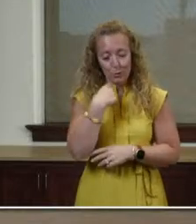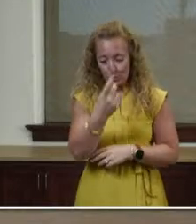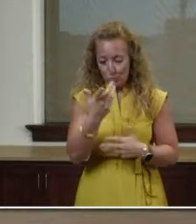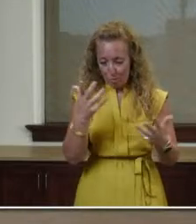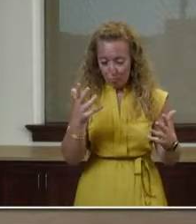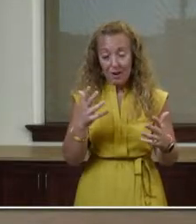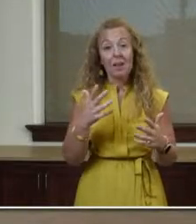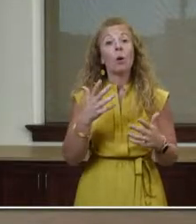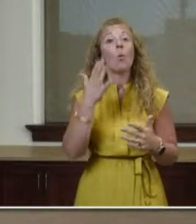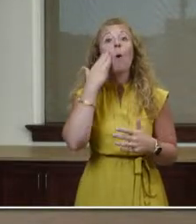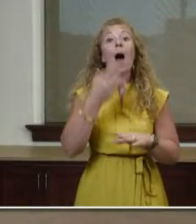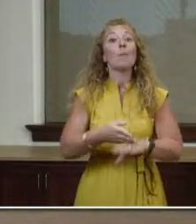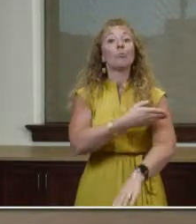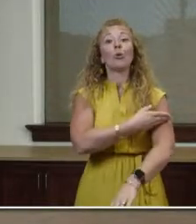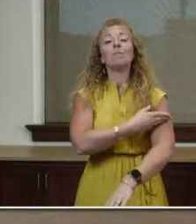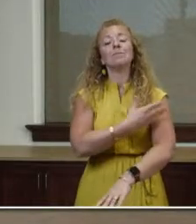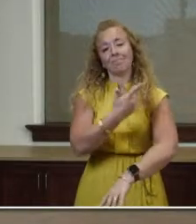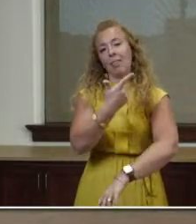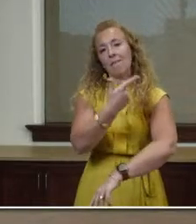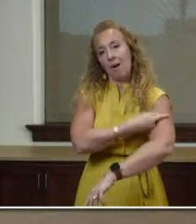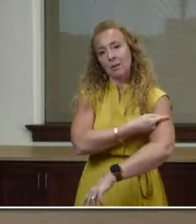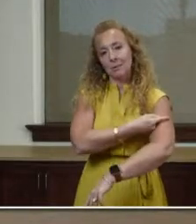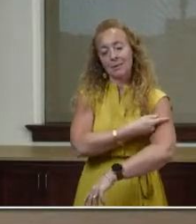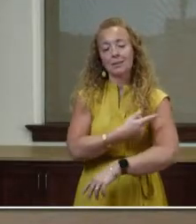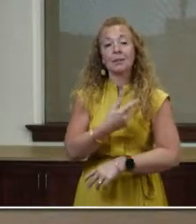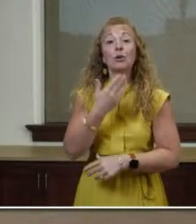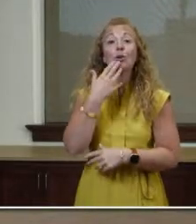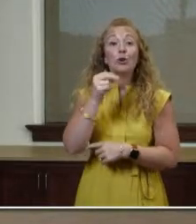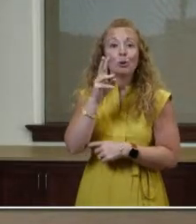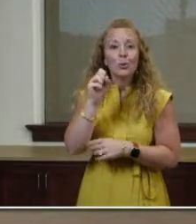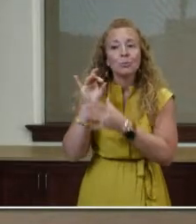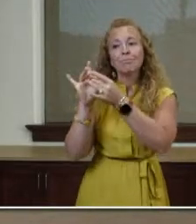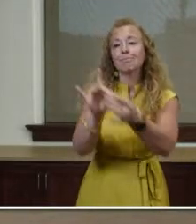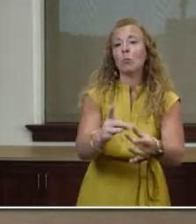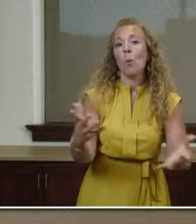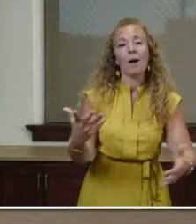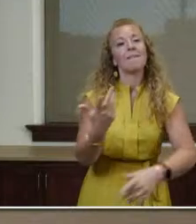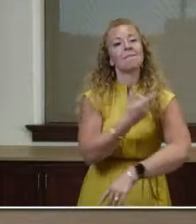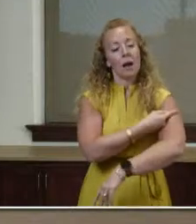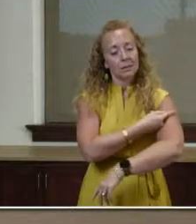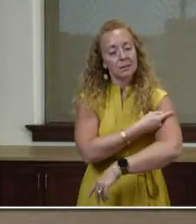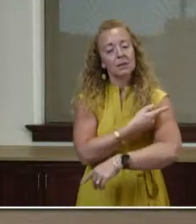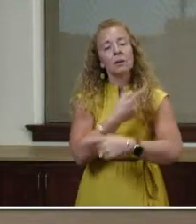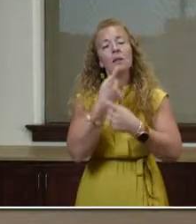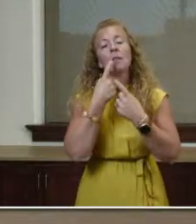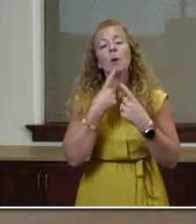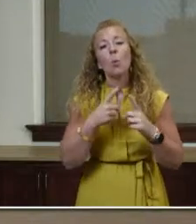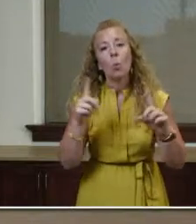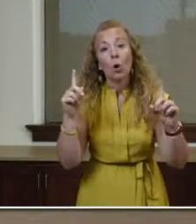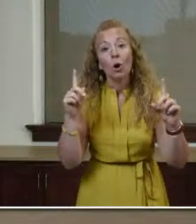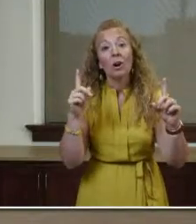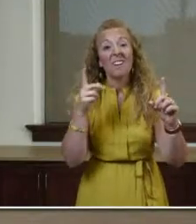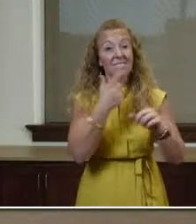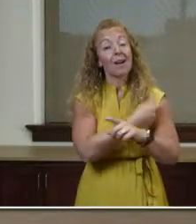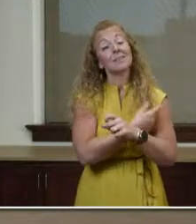really due to the vaccines. All this good news can be traced to vaccines. They work and they are safe,